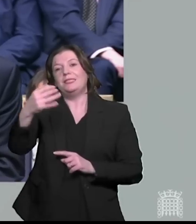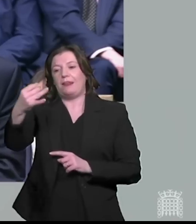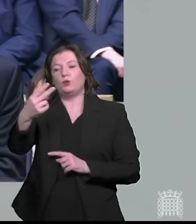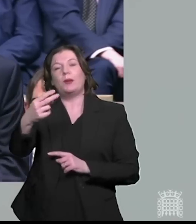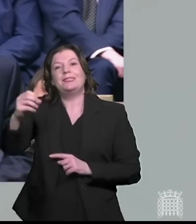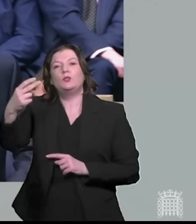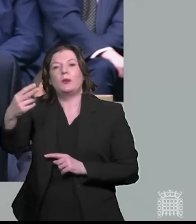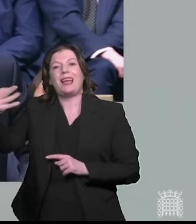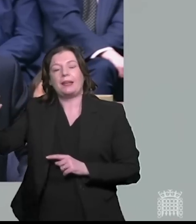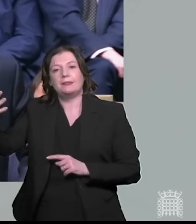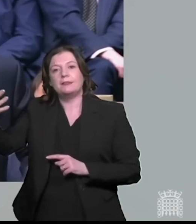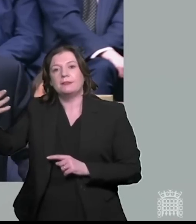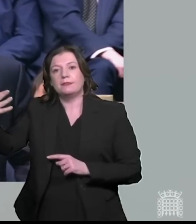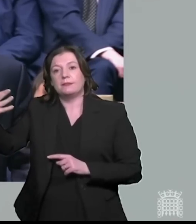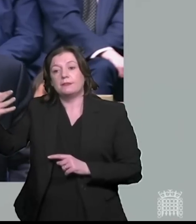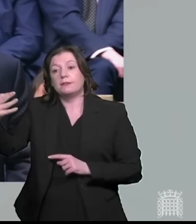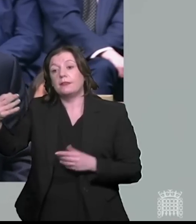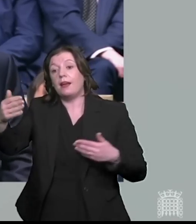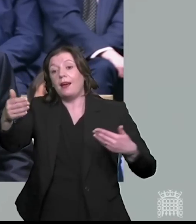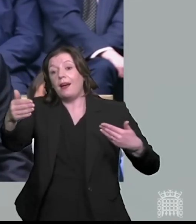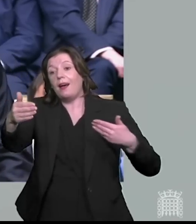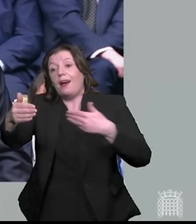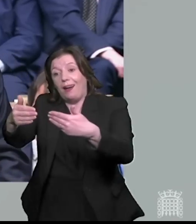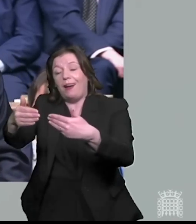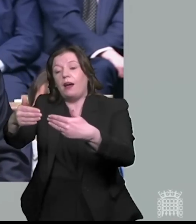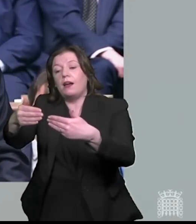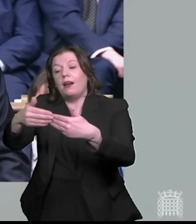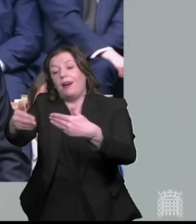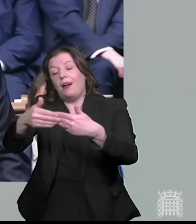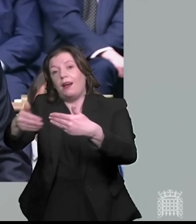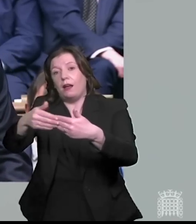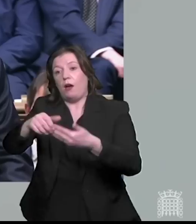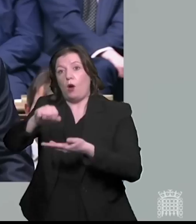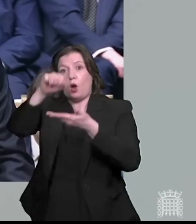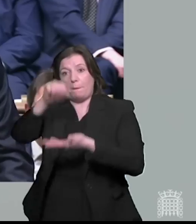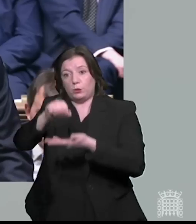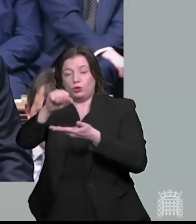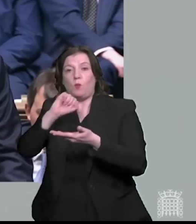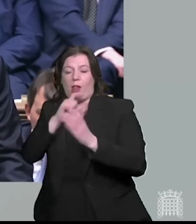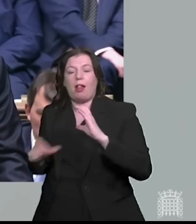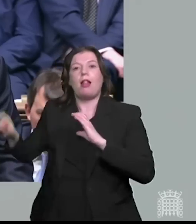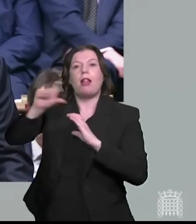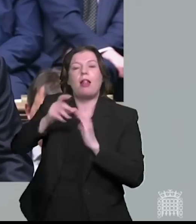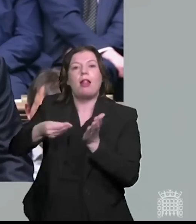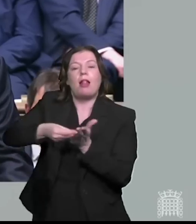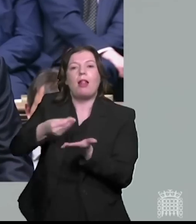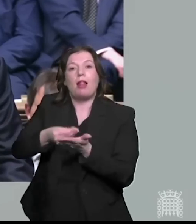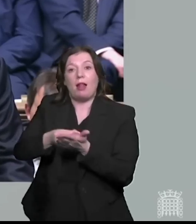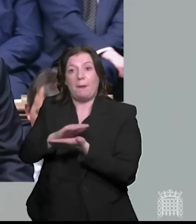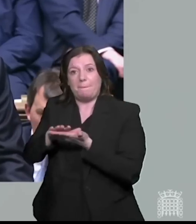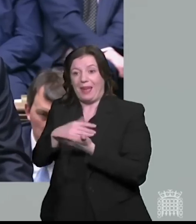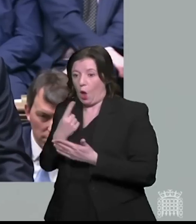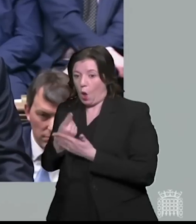27-28. Even better, in the final 2 years of the forecast, our current budget is in surplus, meaning we only borrow